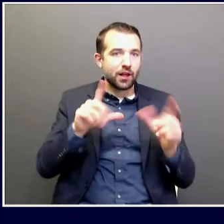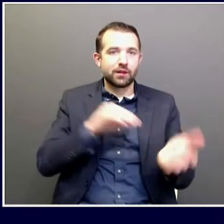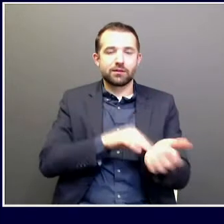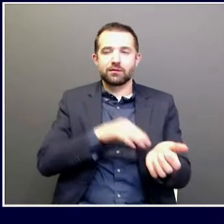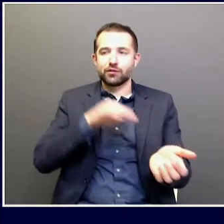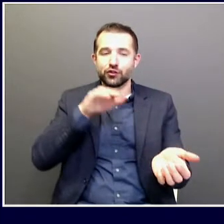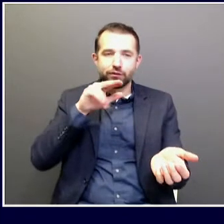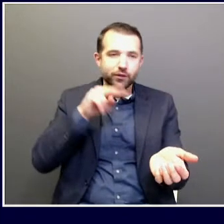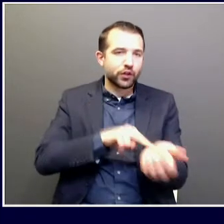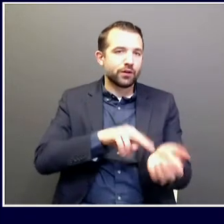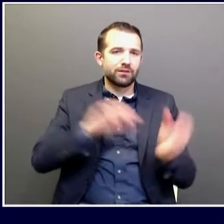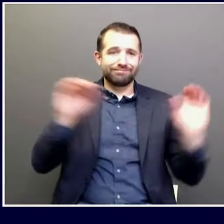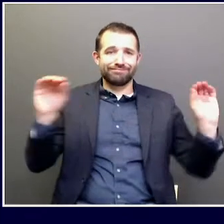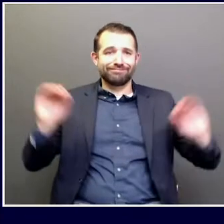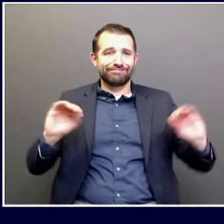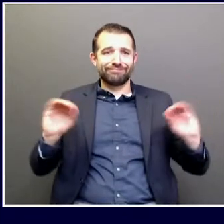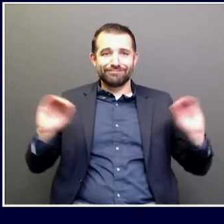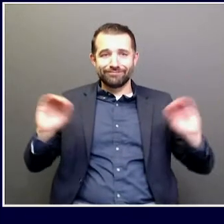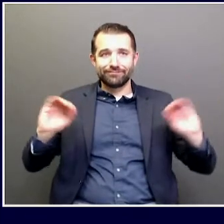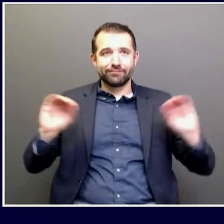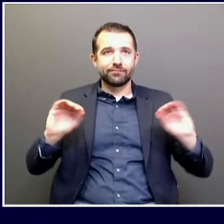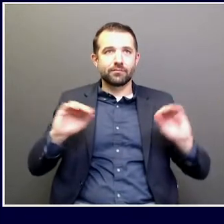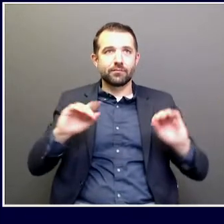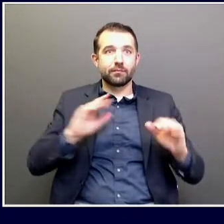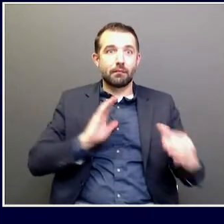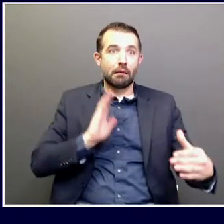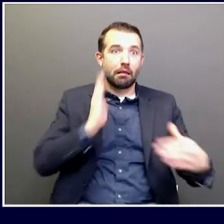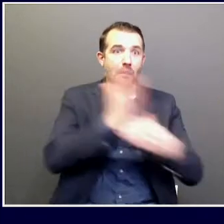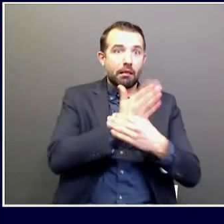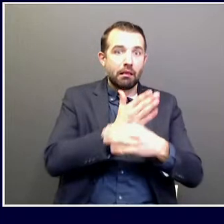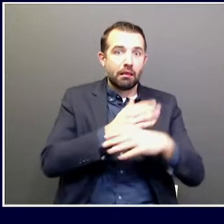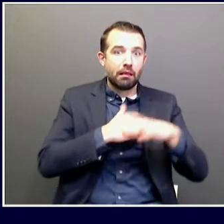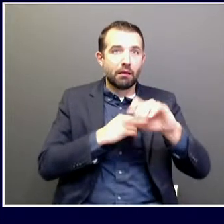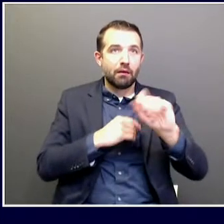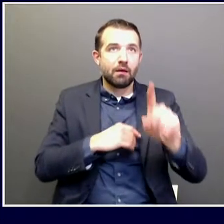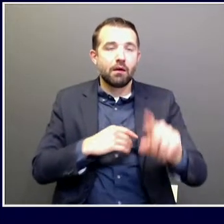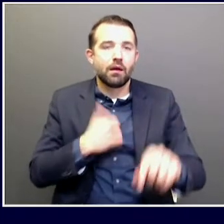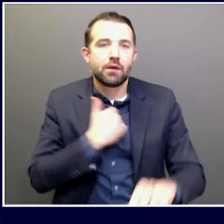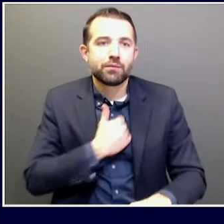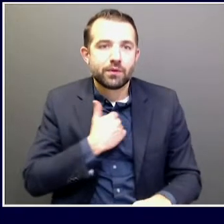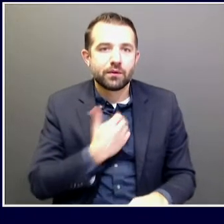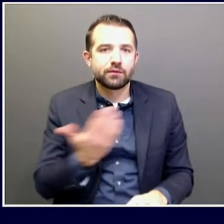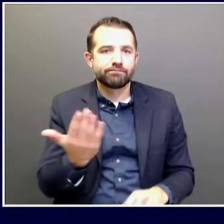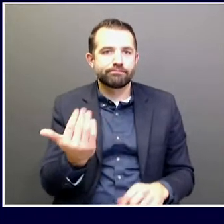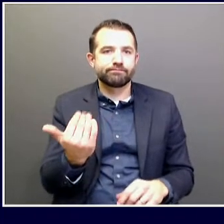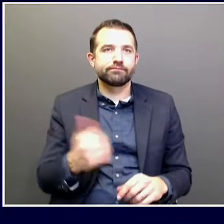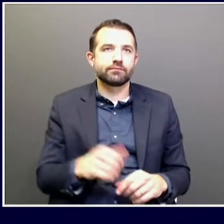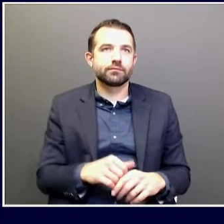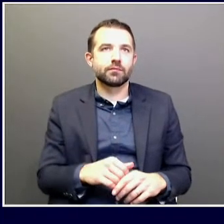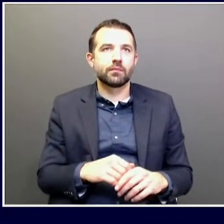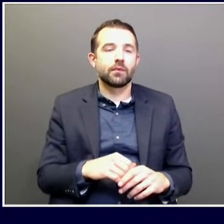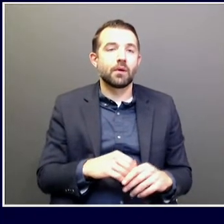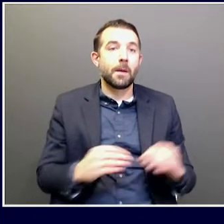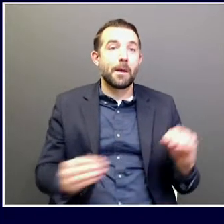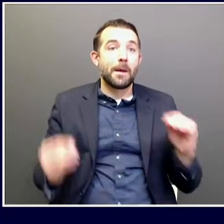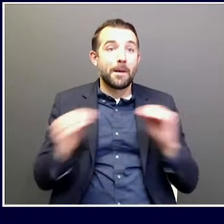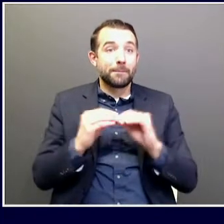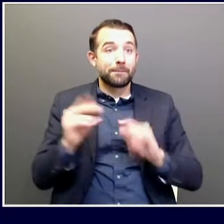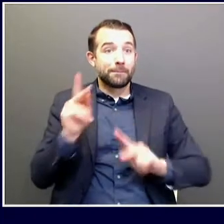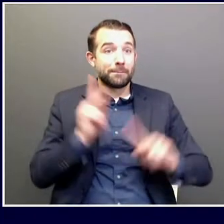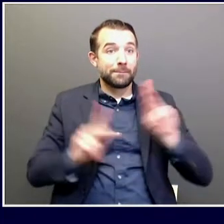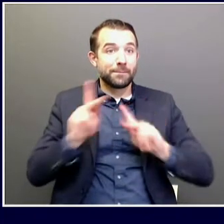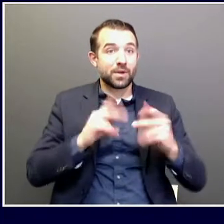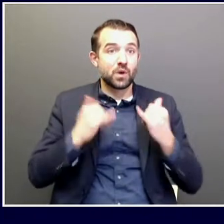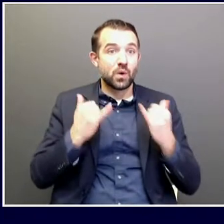go ahead, Governor. It's the domino effect. The more people in the ICU, the more people taking on med-surg beds. And when they